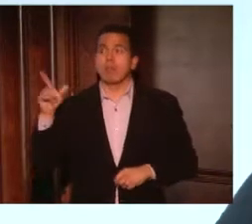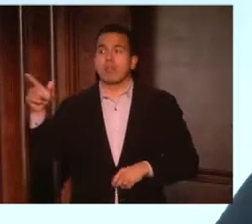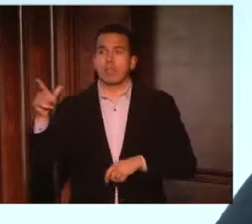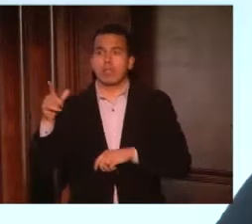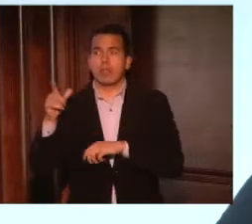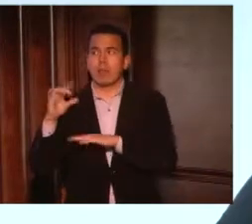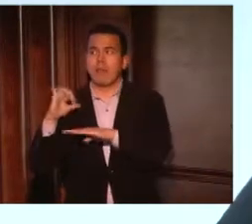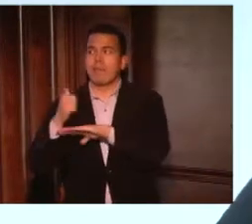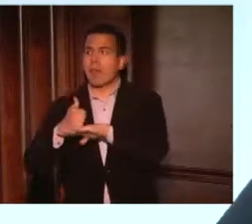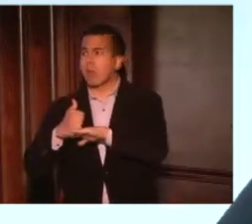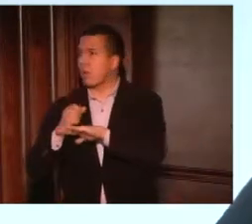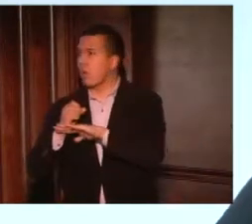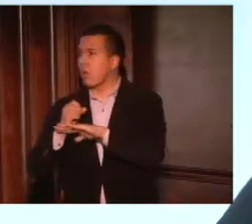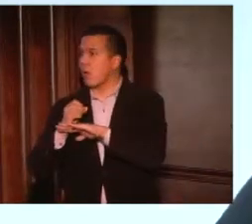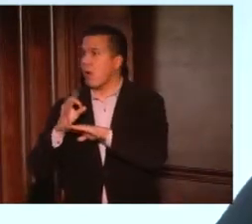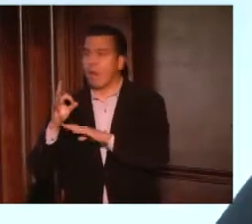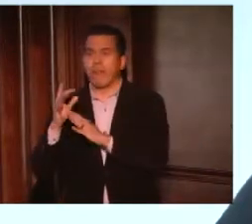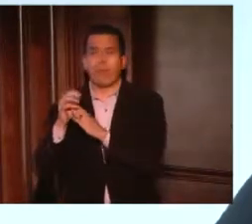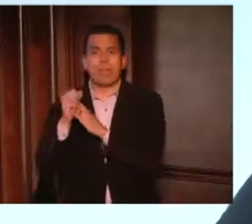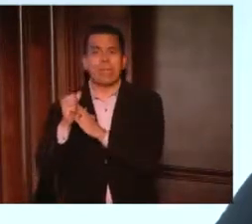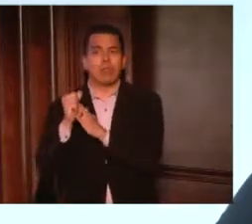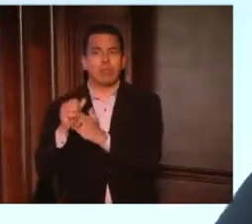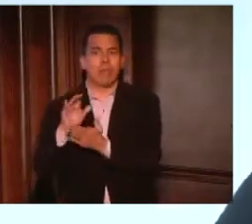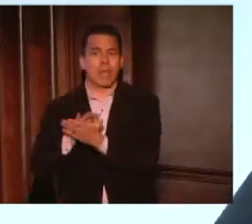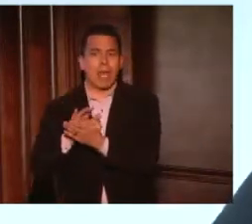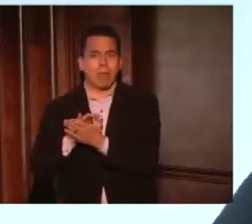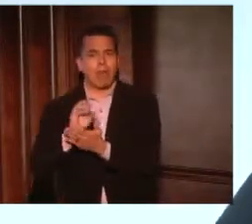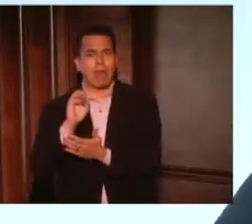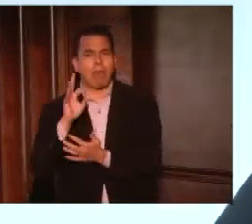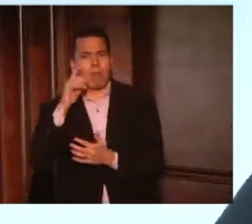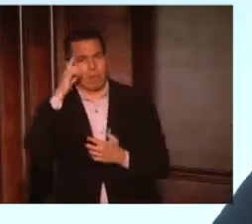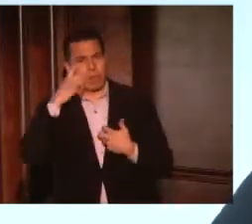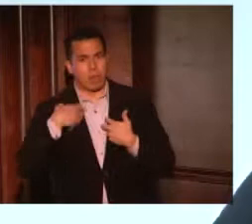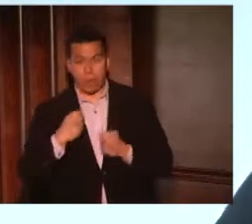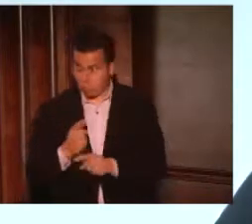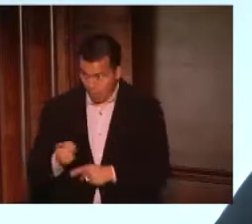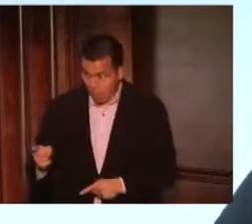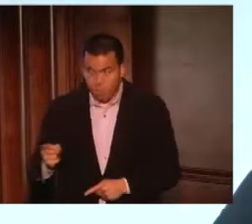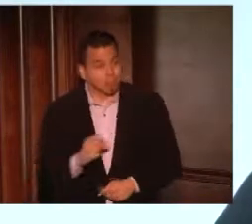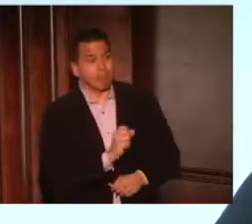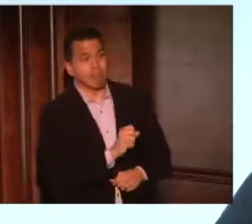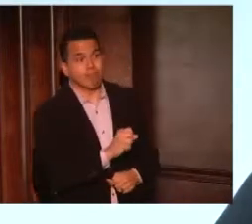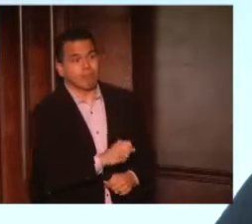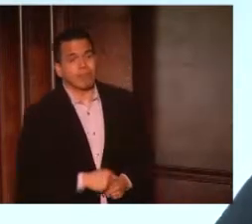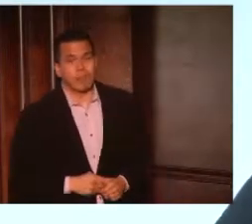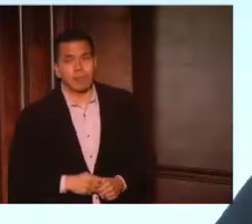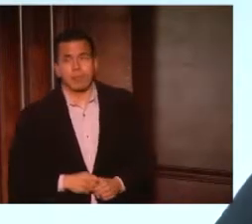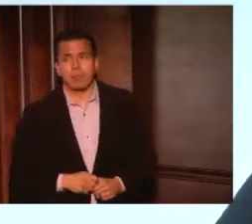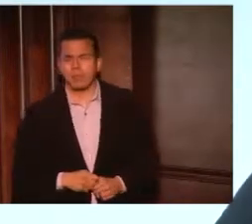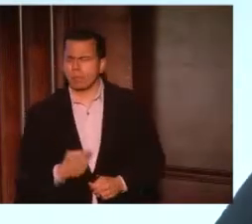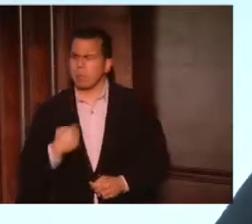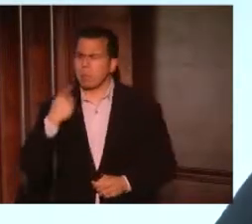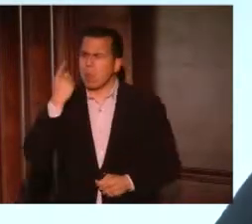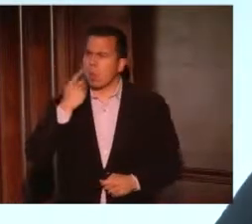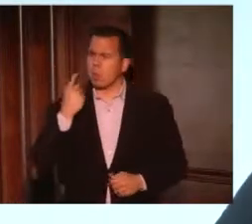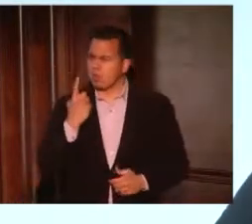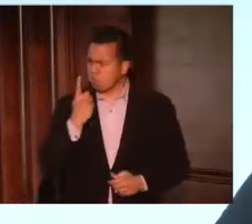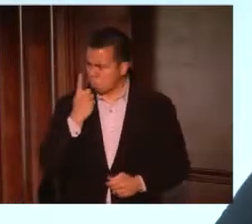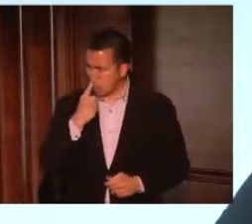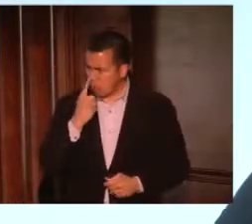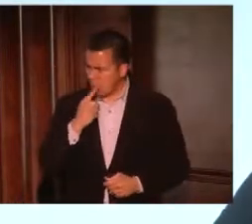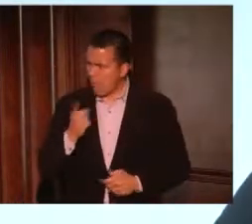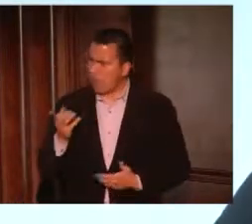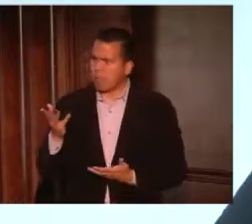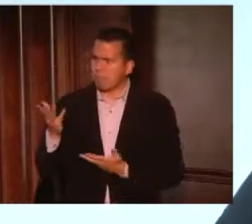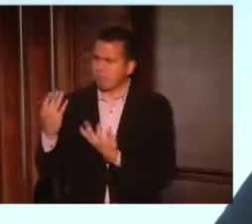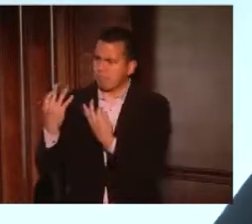the SITAWA WAFULA Leadership Academy for Mental Health. Is that right? Yeah. And I was wondering if you could tell me, why